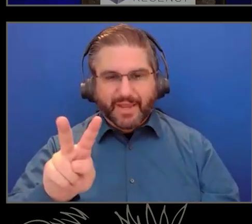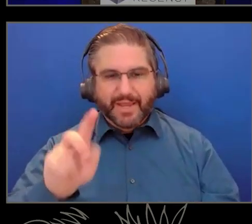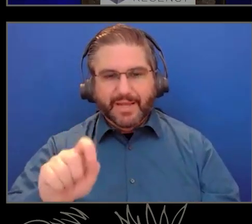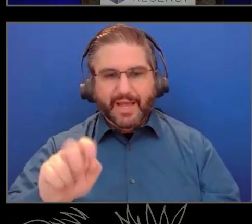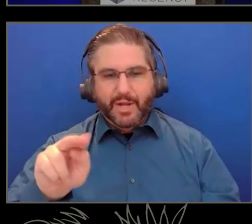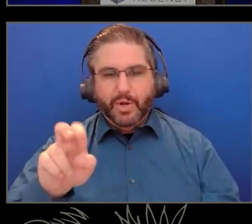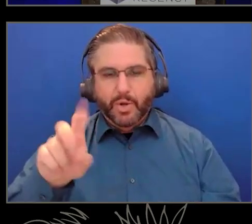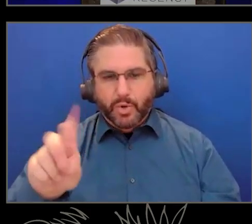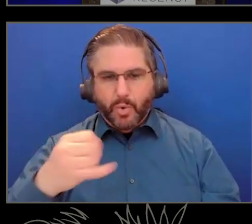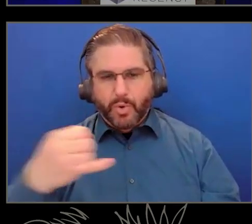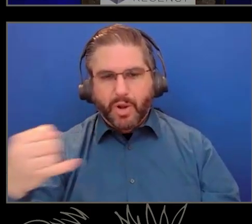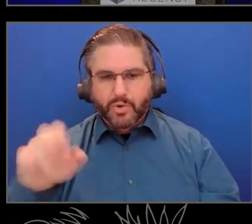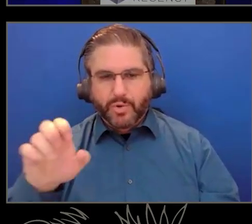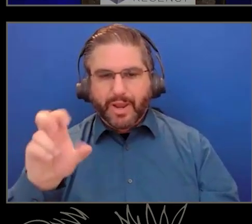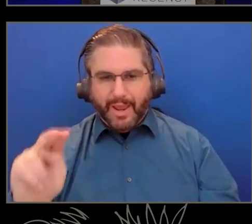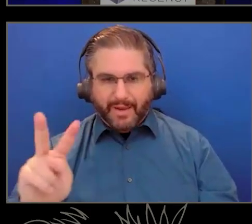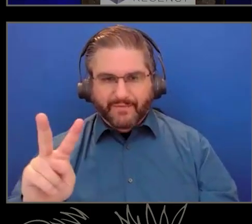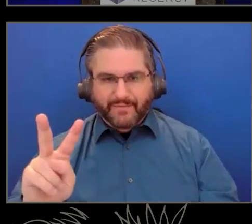process.env.node.env equals development,